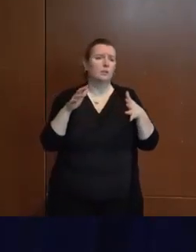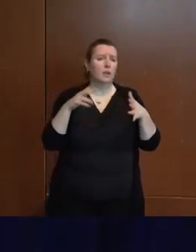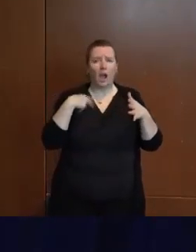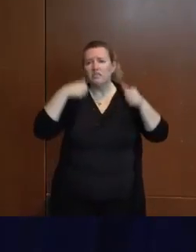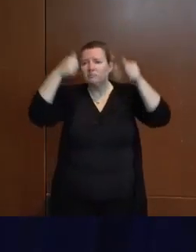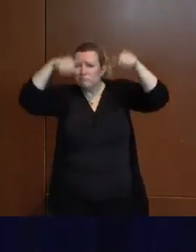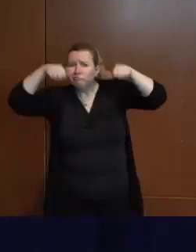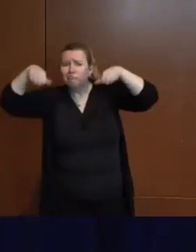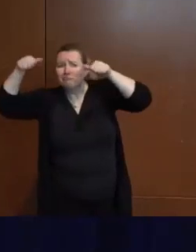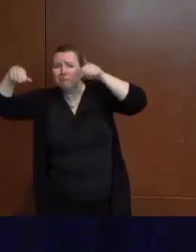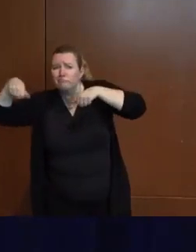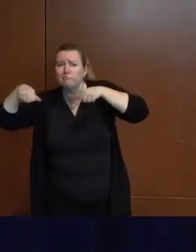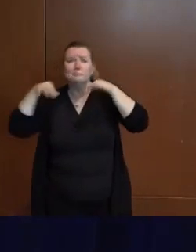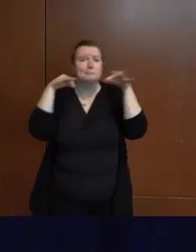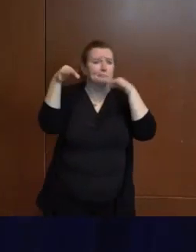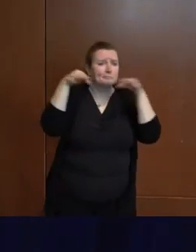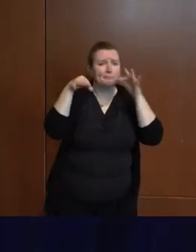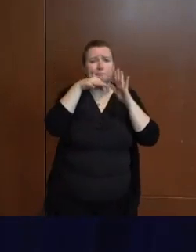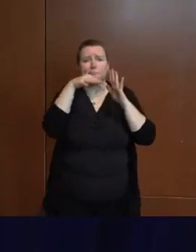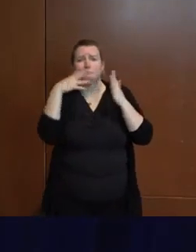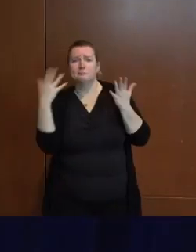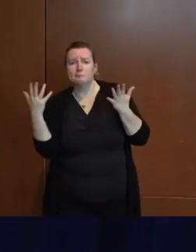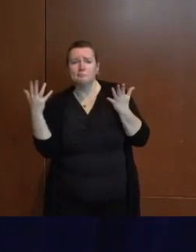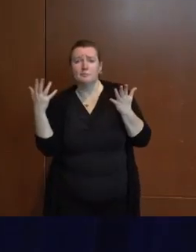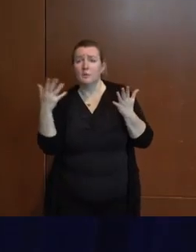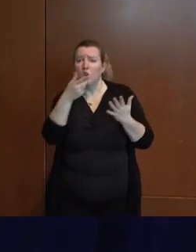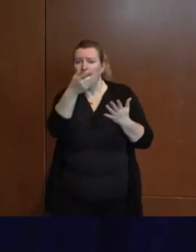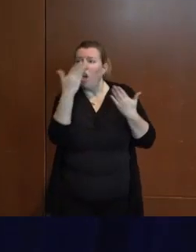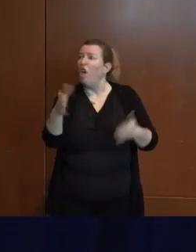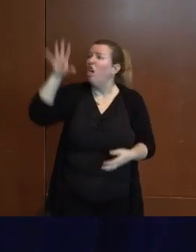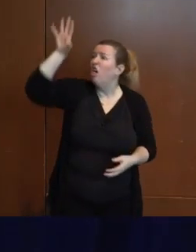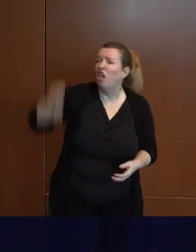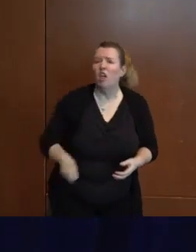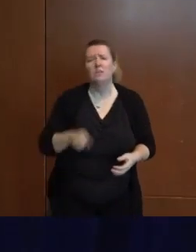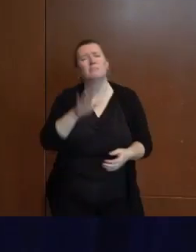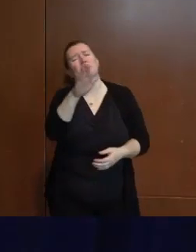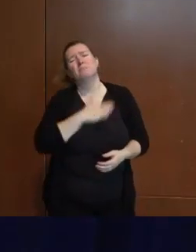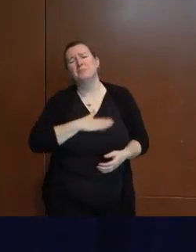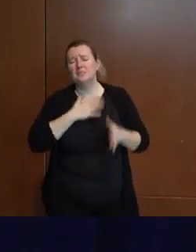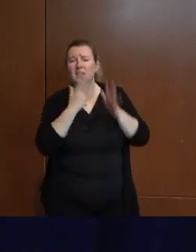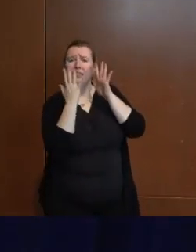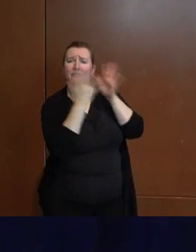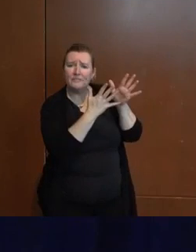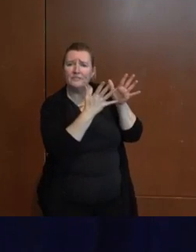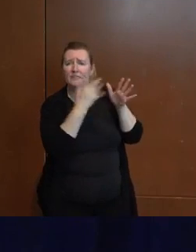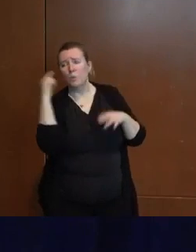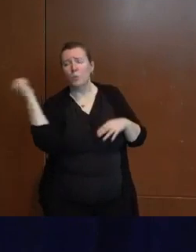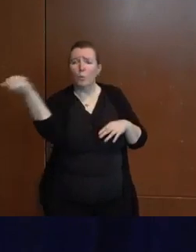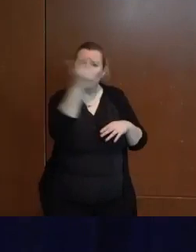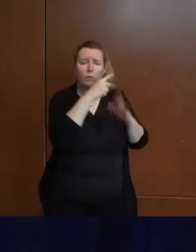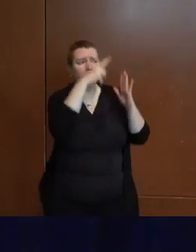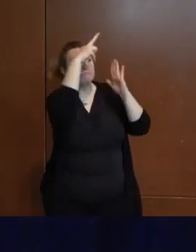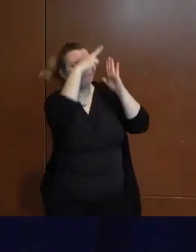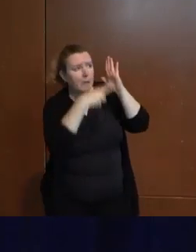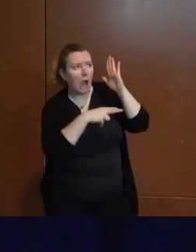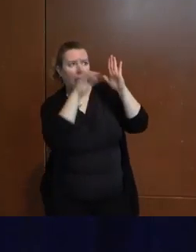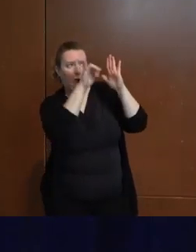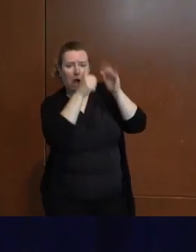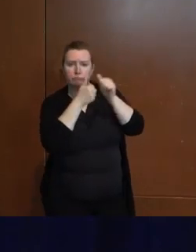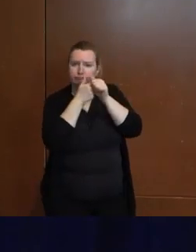rules are not optional, and they will be and are being enforced by state park police and conservation officers. Please respect